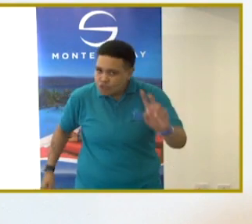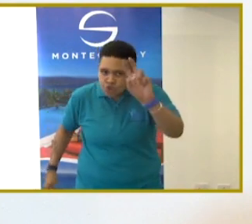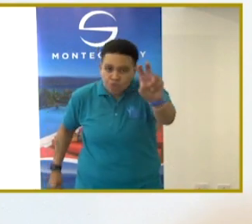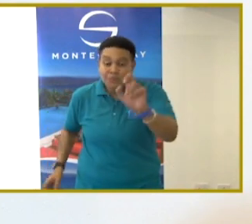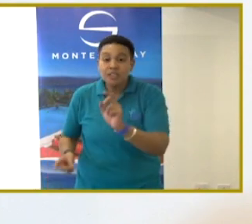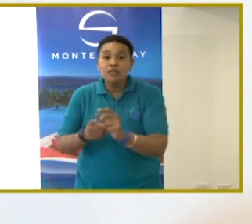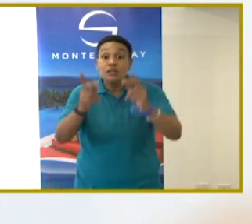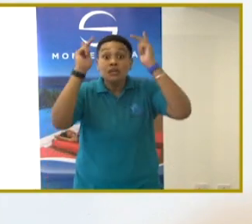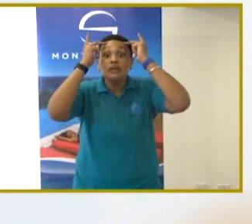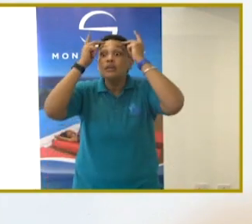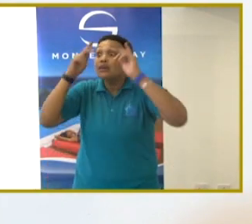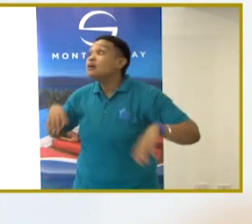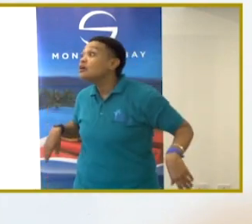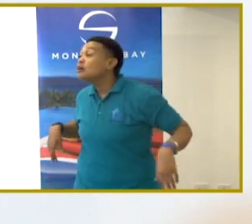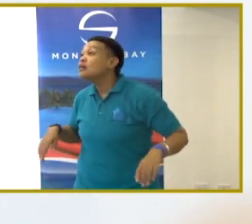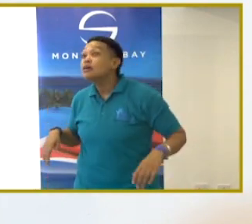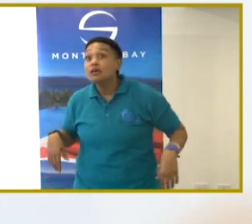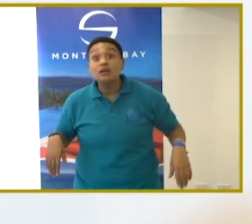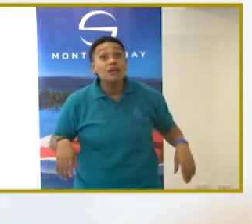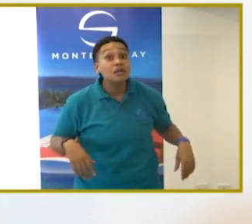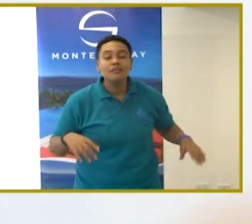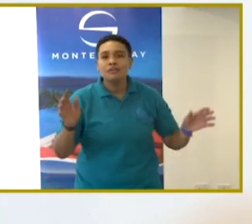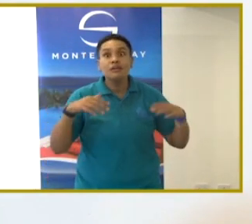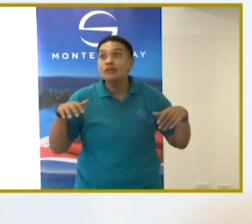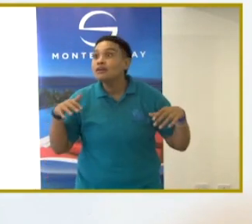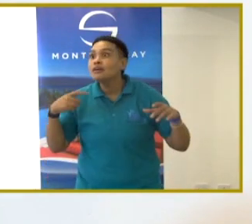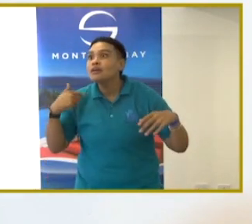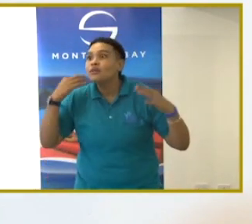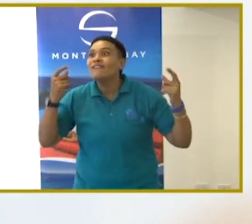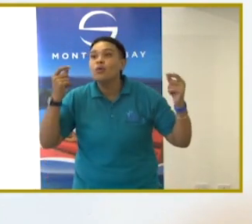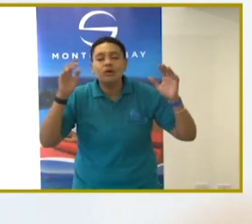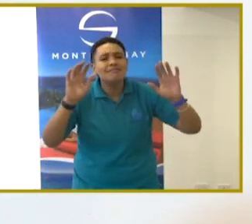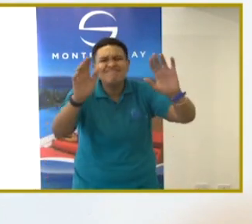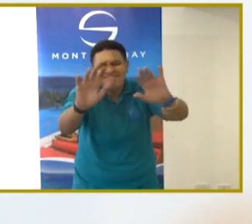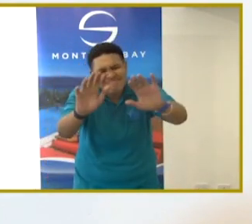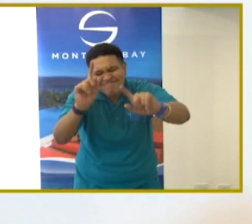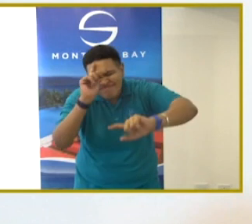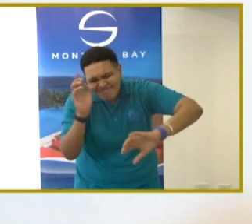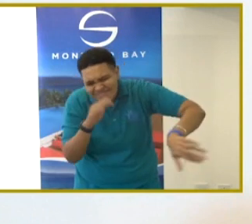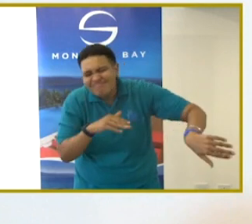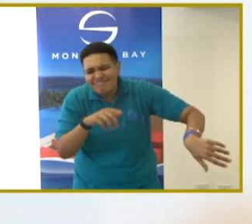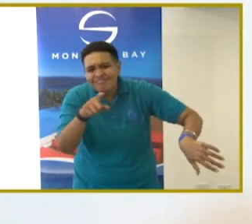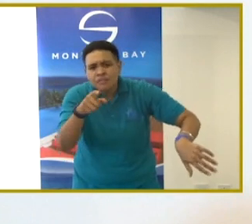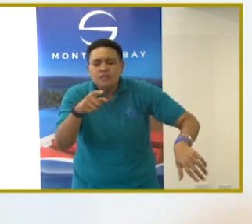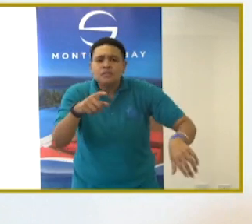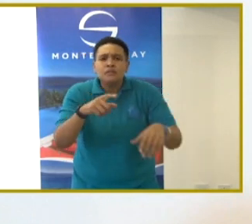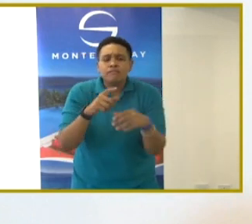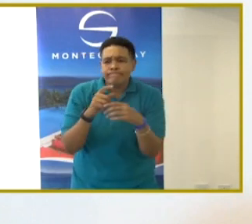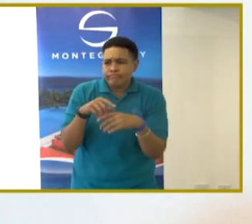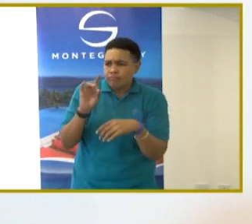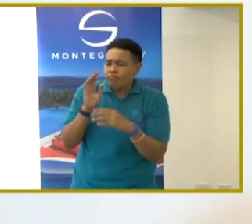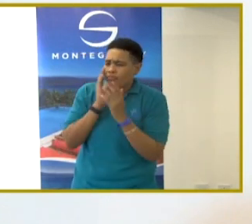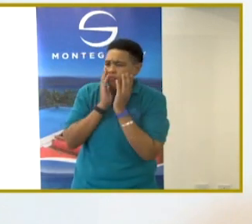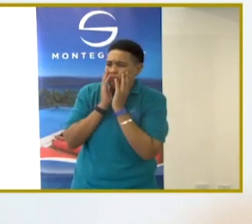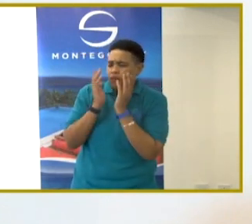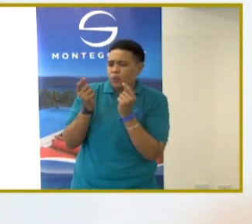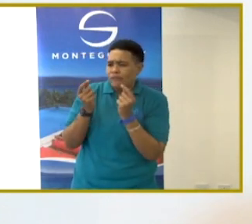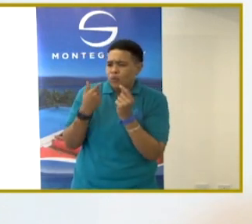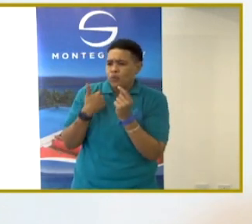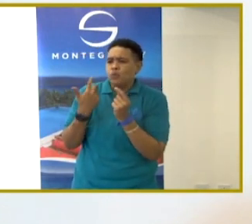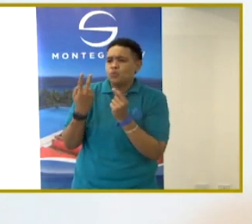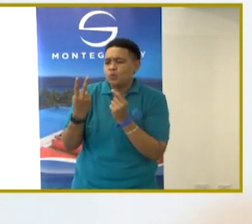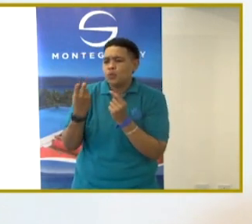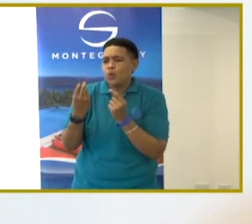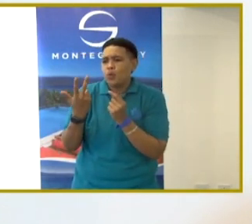panic, but at least get the diagnosis to determine which of the two or indeed the three you may